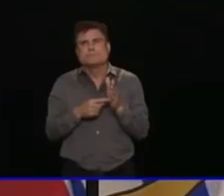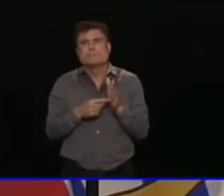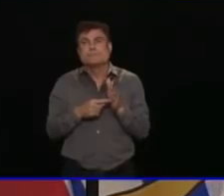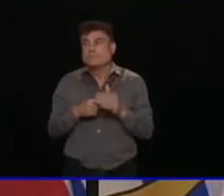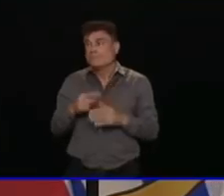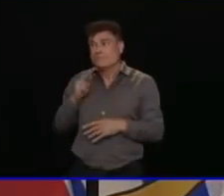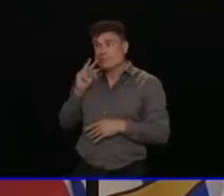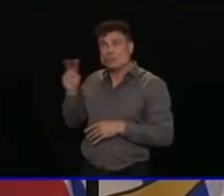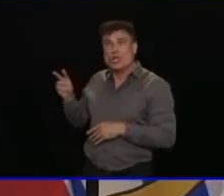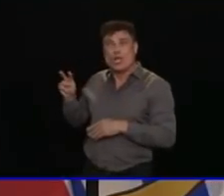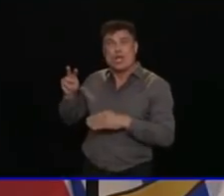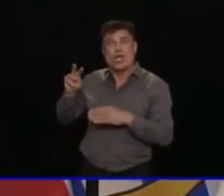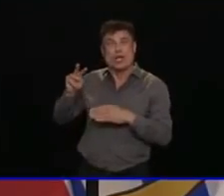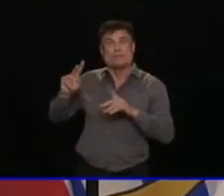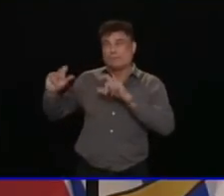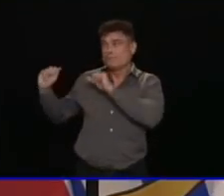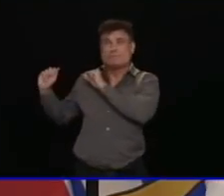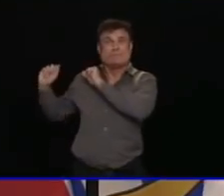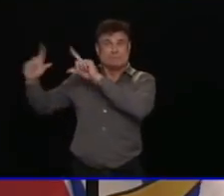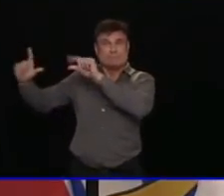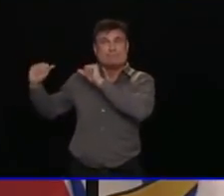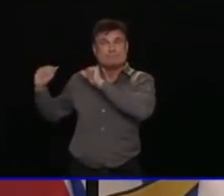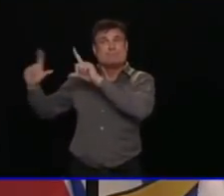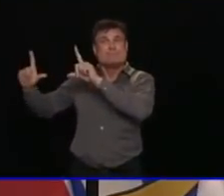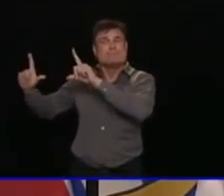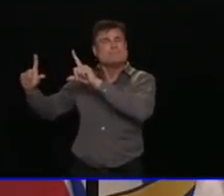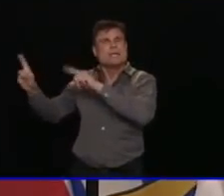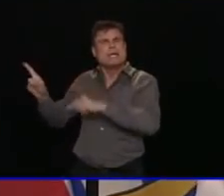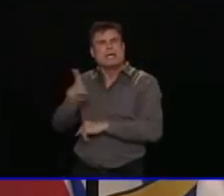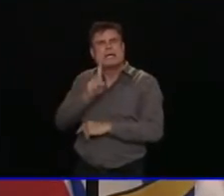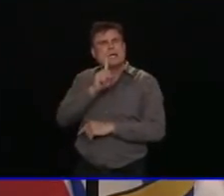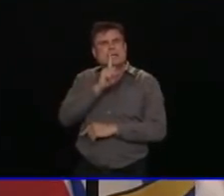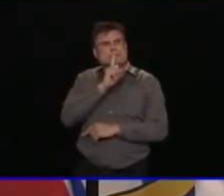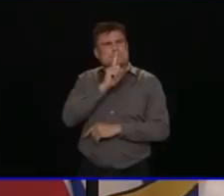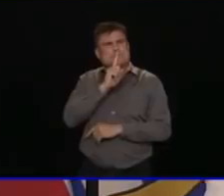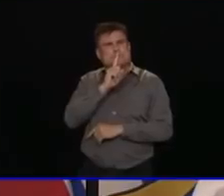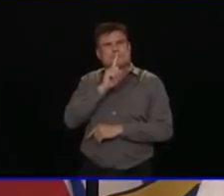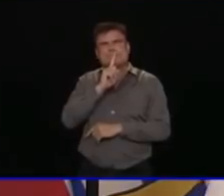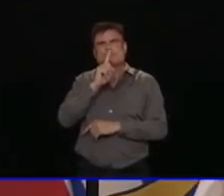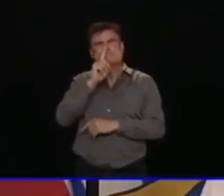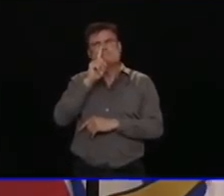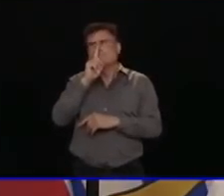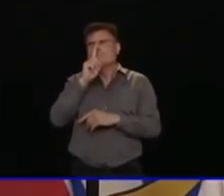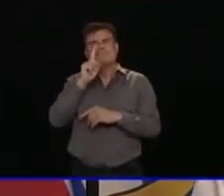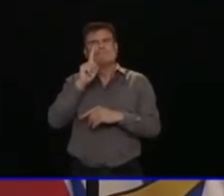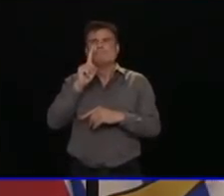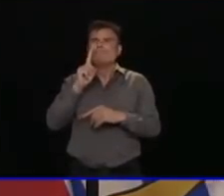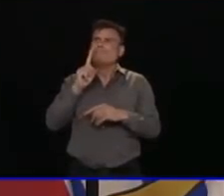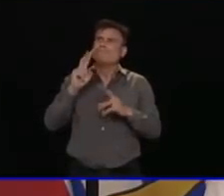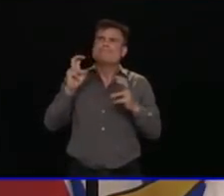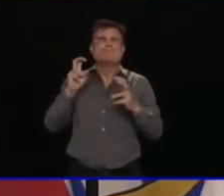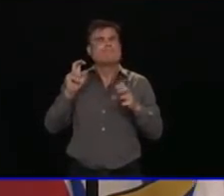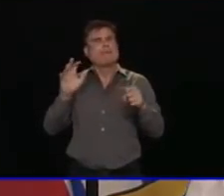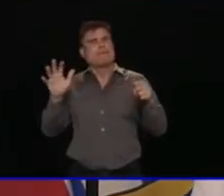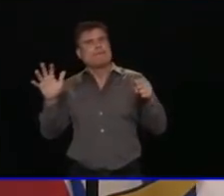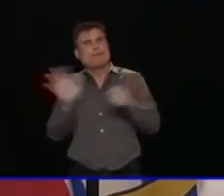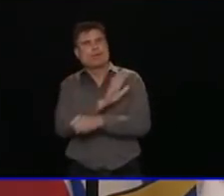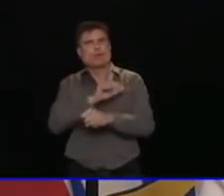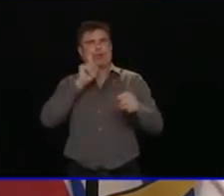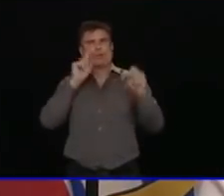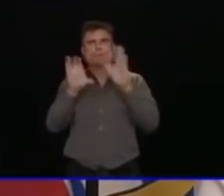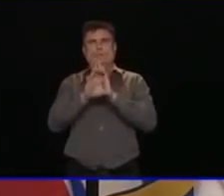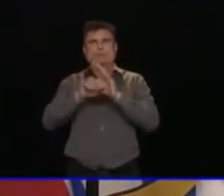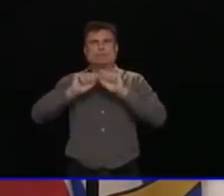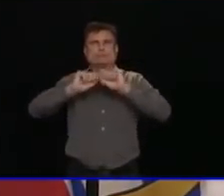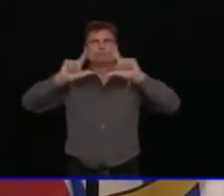is a reason why you're perhaps not as alarmed? Yeah, I guess I'm sort of in the middle. One of